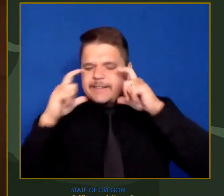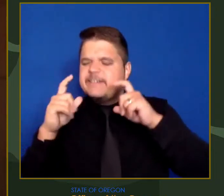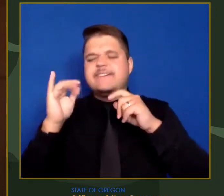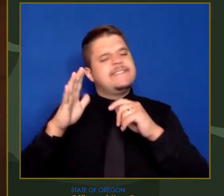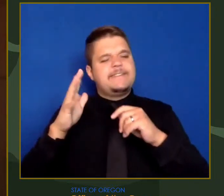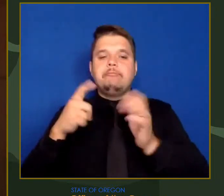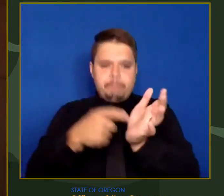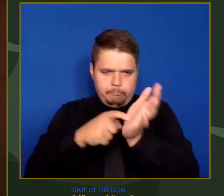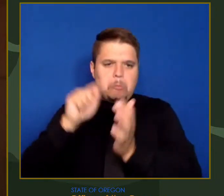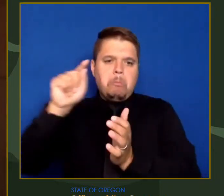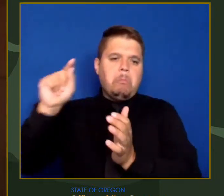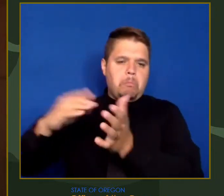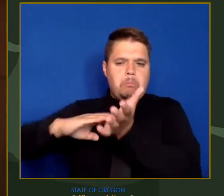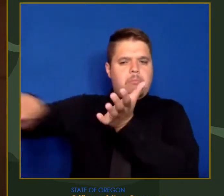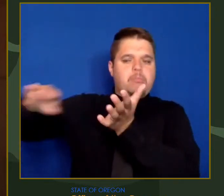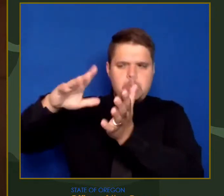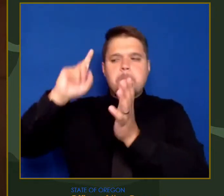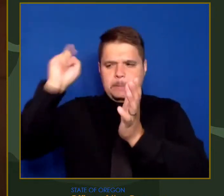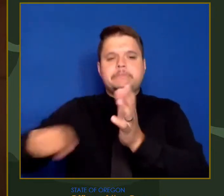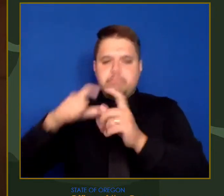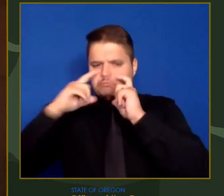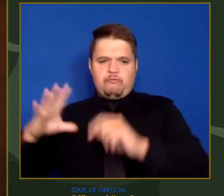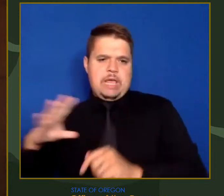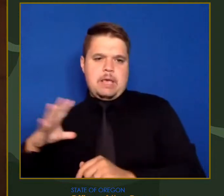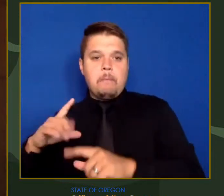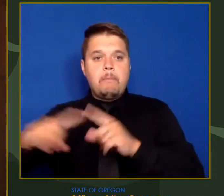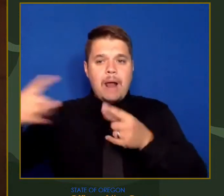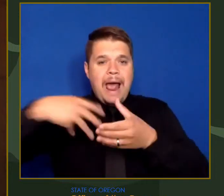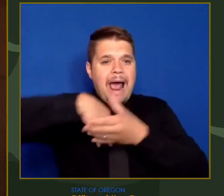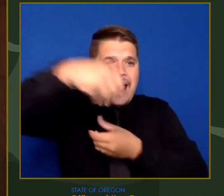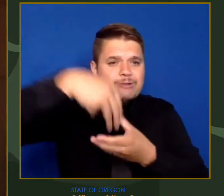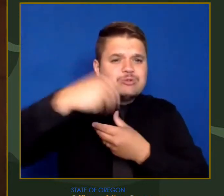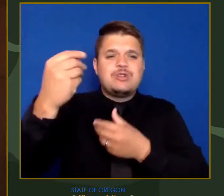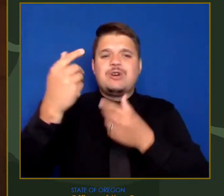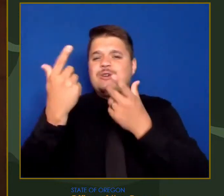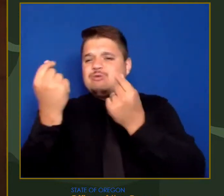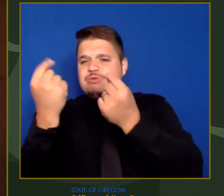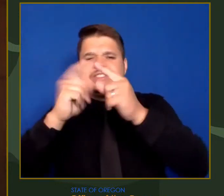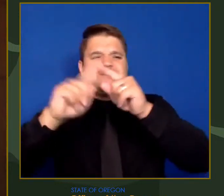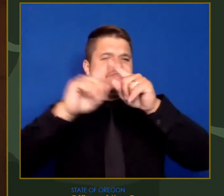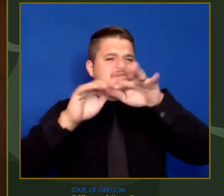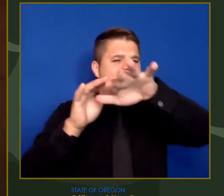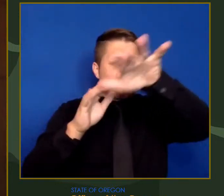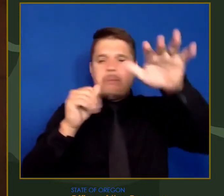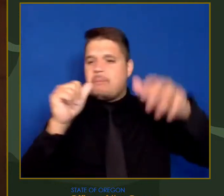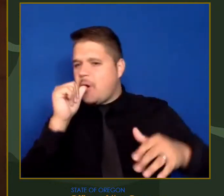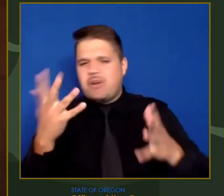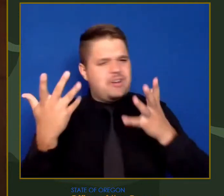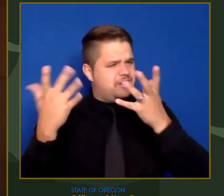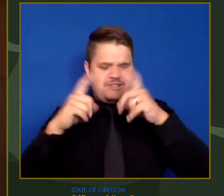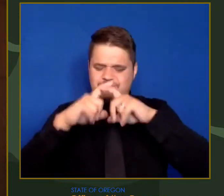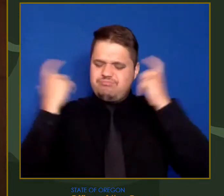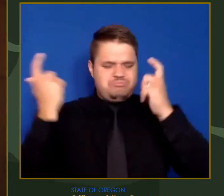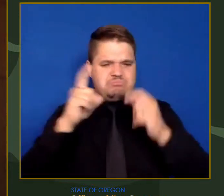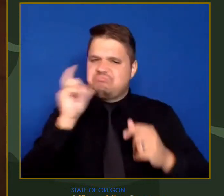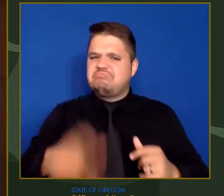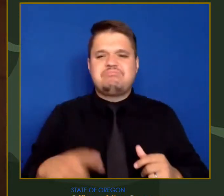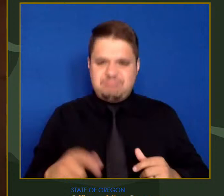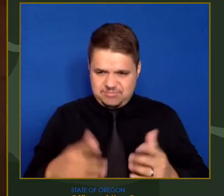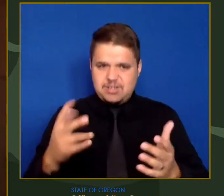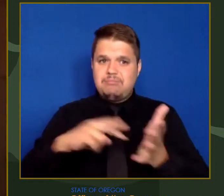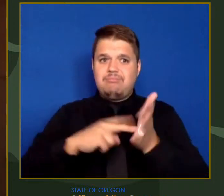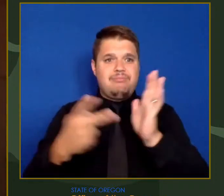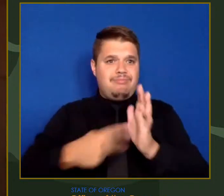physical distancing. By and large, this means we will be able to return to the activities and traditions we